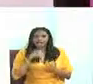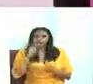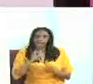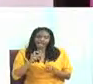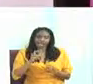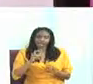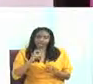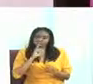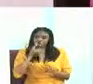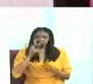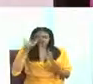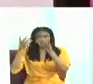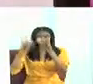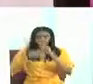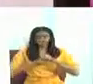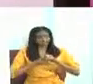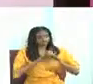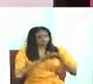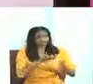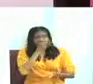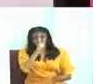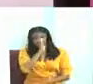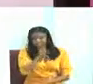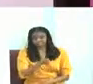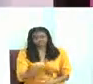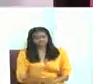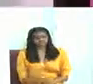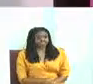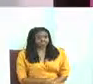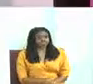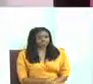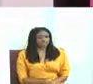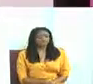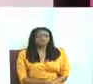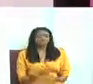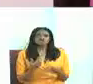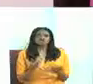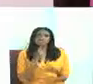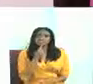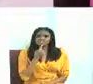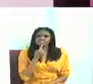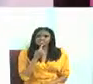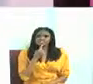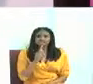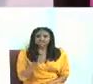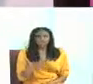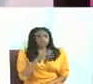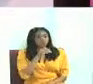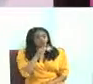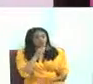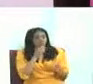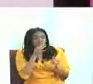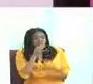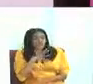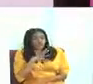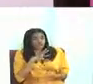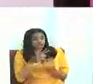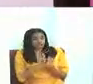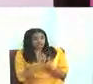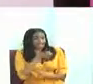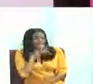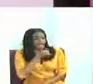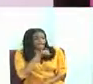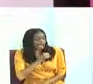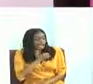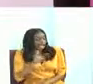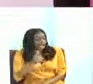message as it is given to me. But it said, aged women like myself.